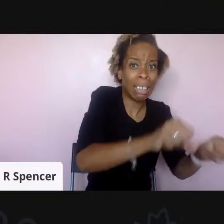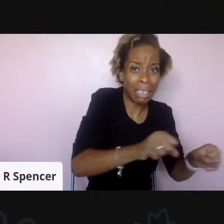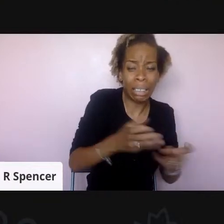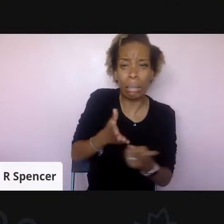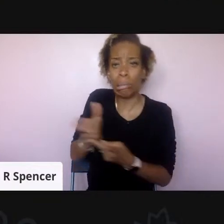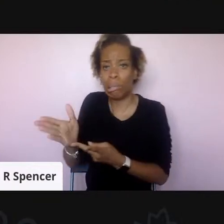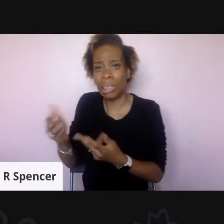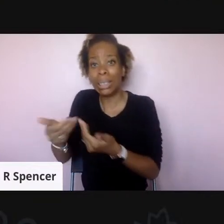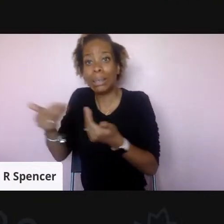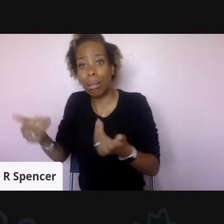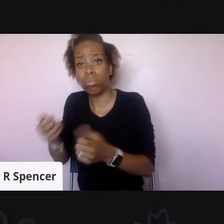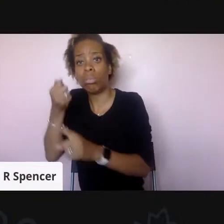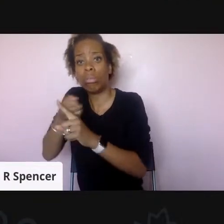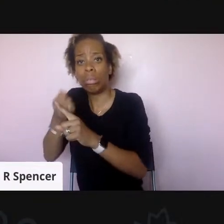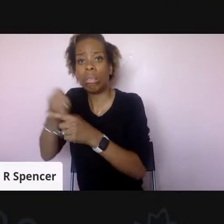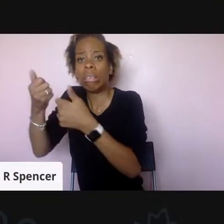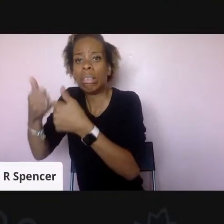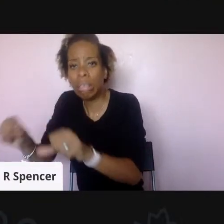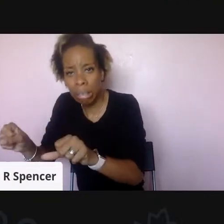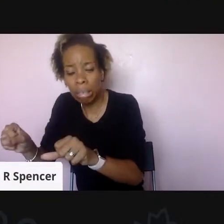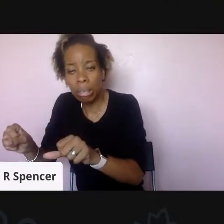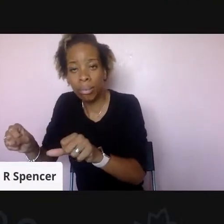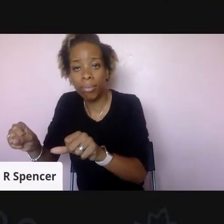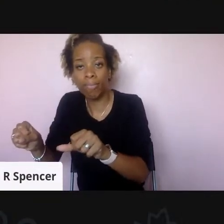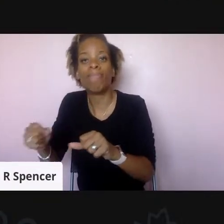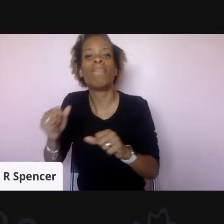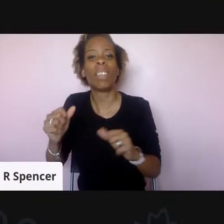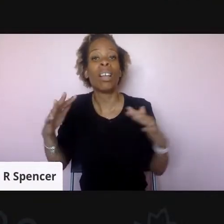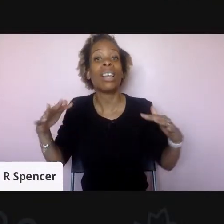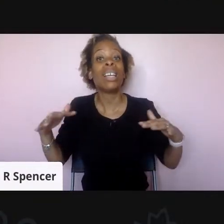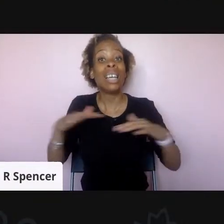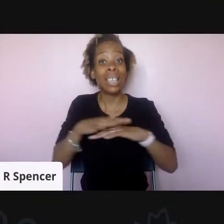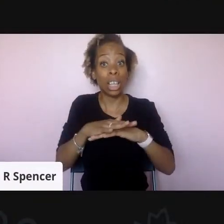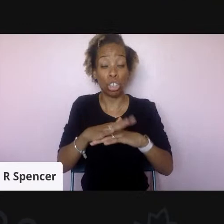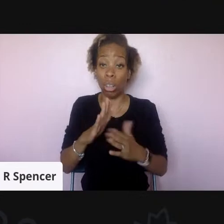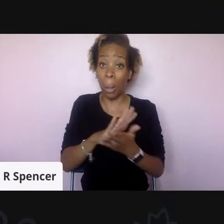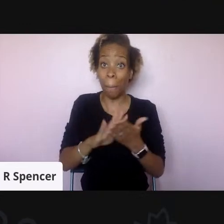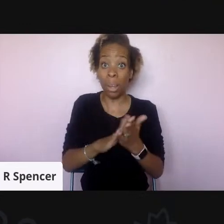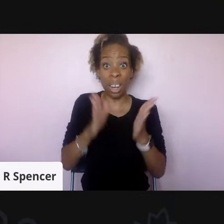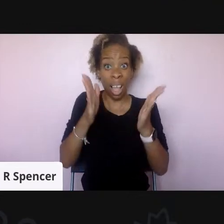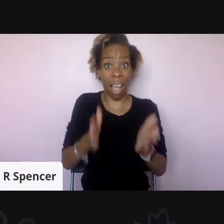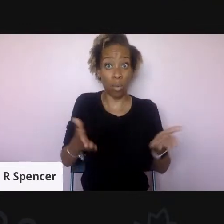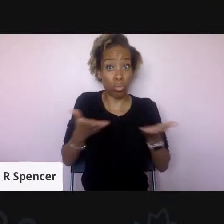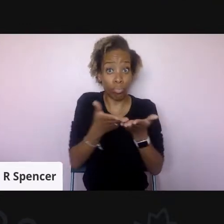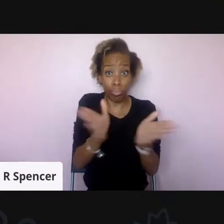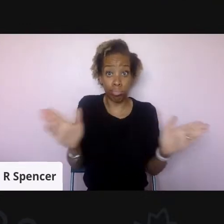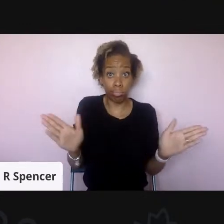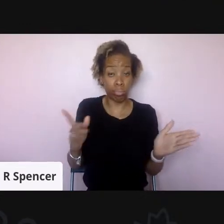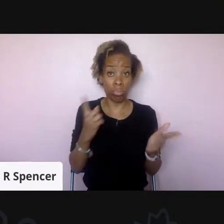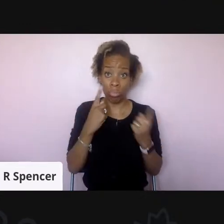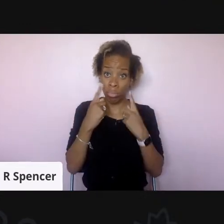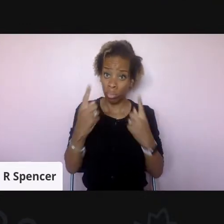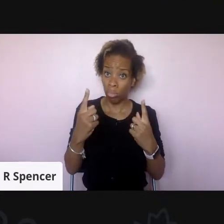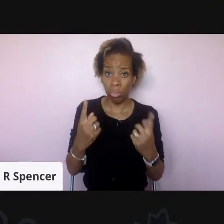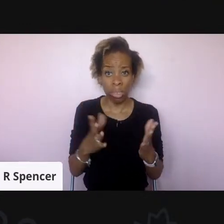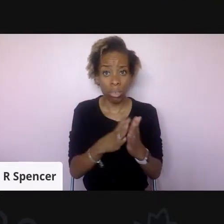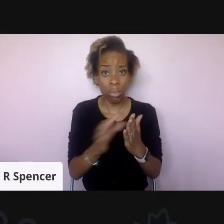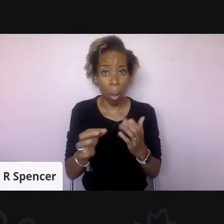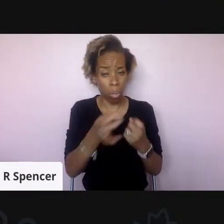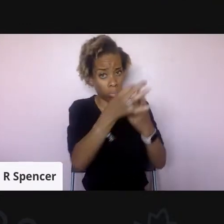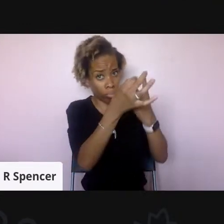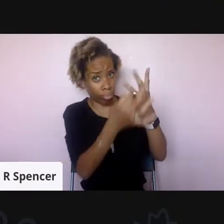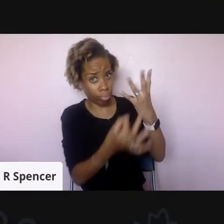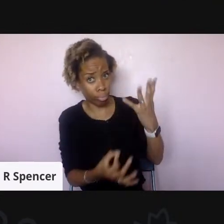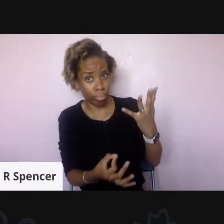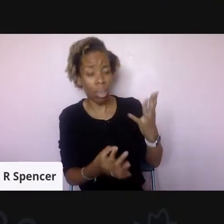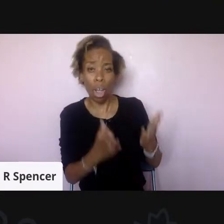case. So intersectionality will be able to deal with that and provide space for people to talk about their real